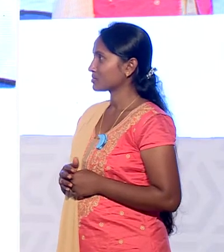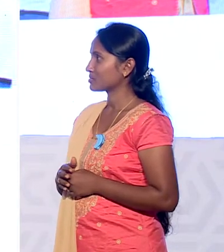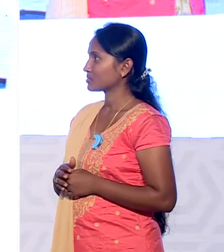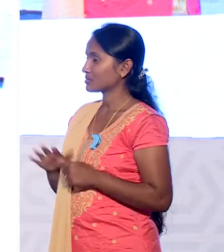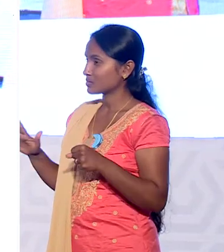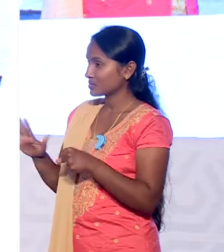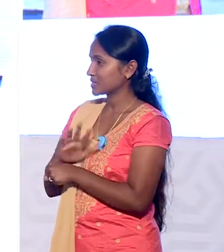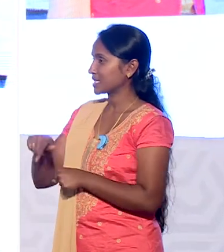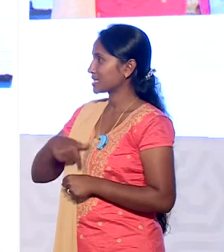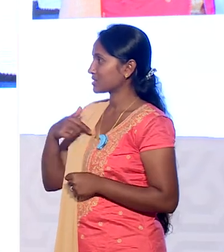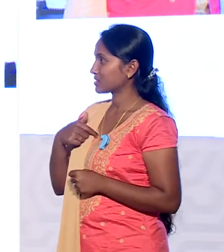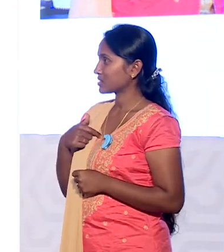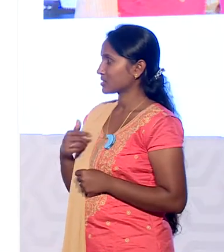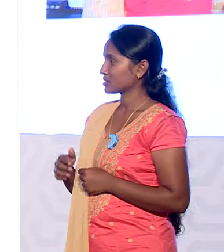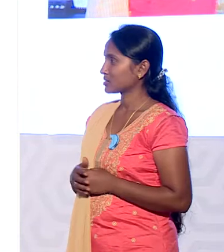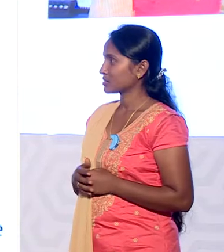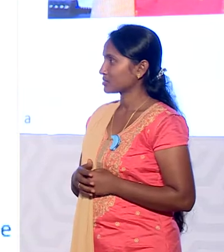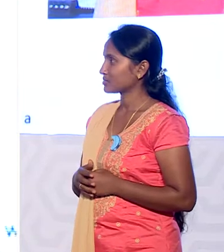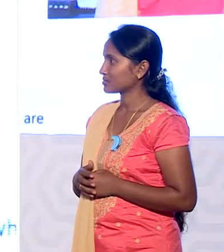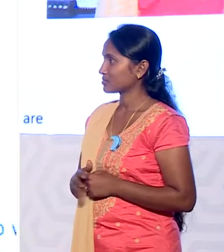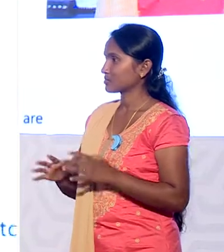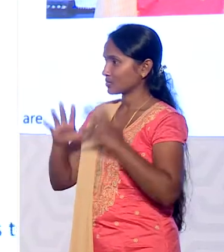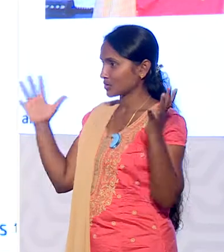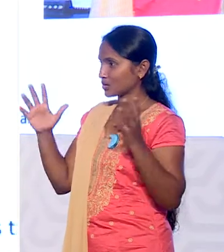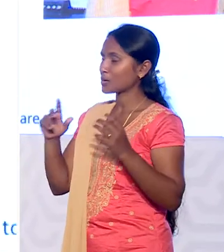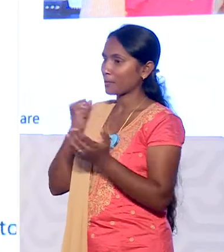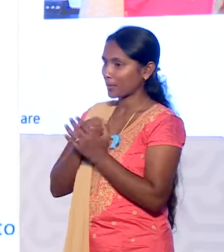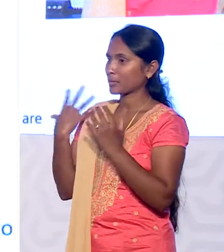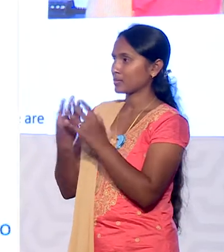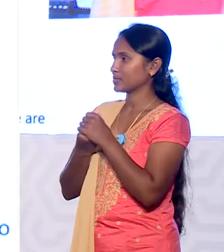ourselves. Not to fit in, but to belong.